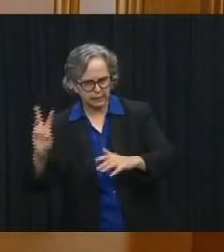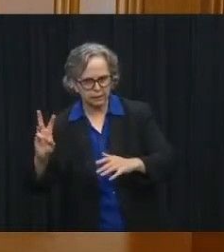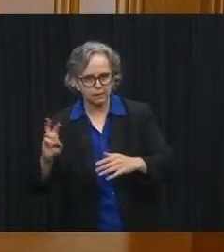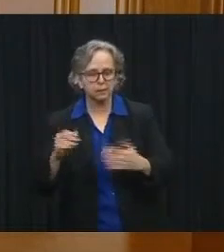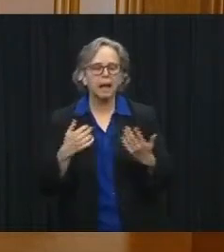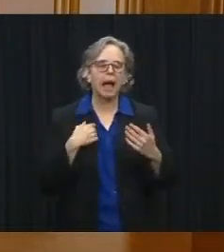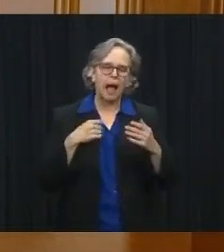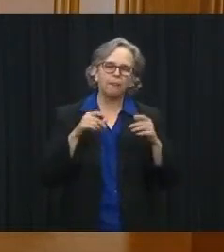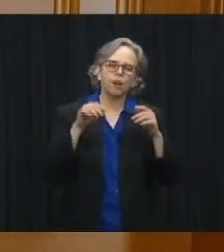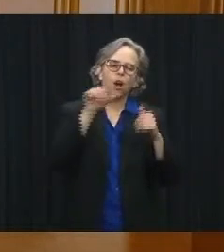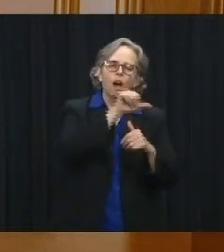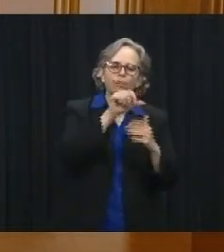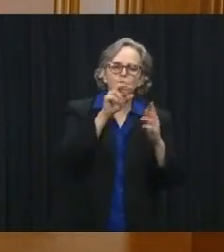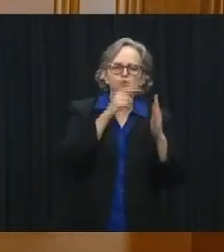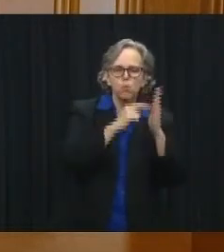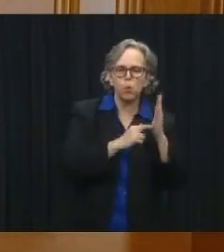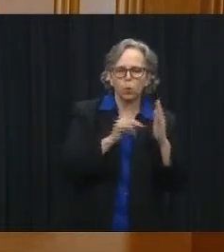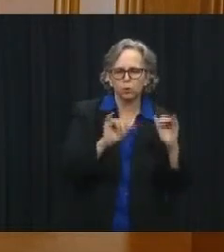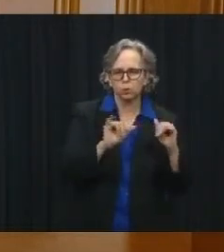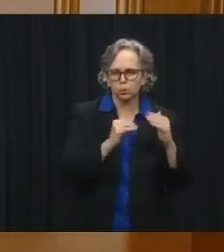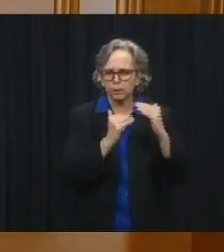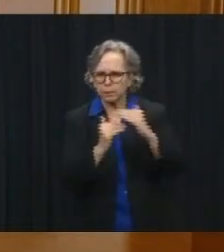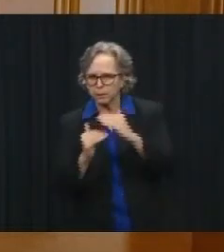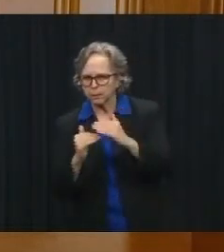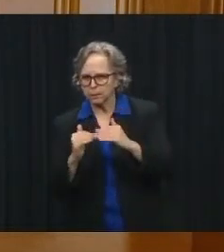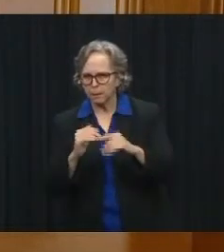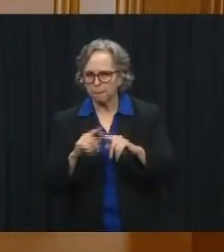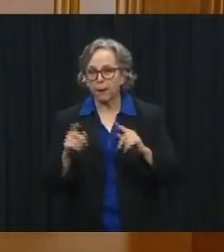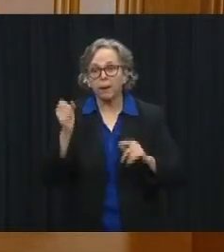the daycare centers must follow.